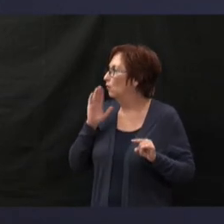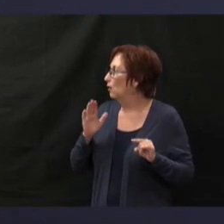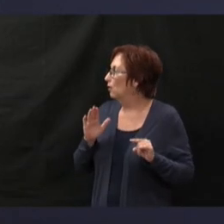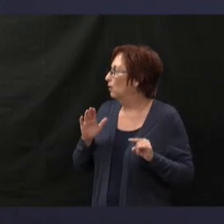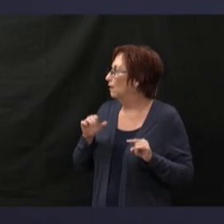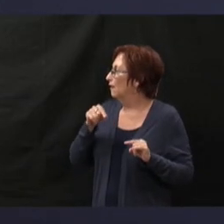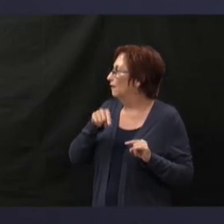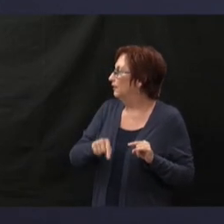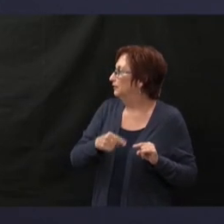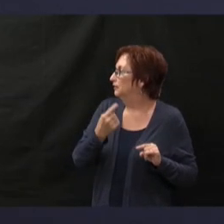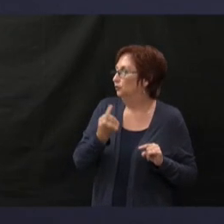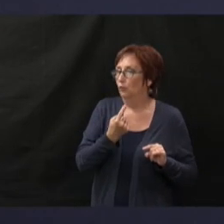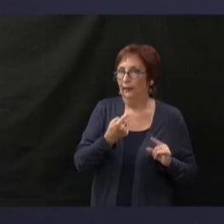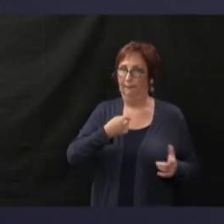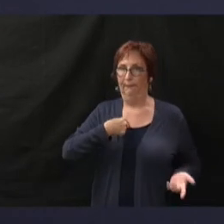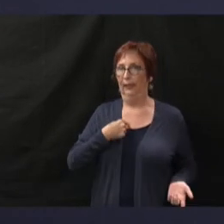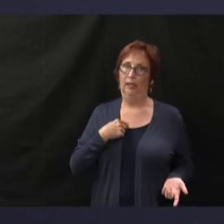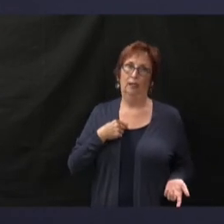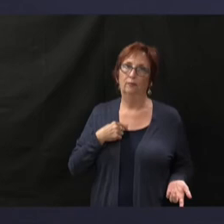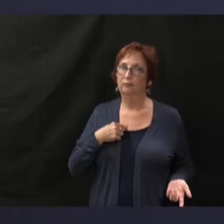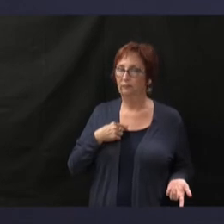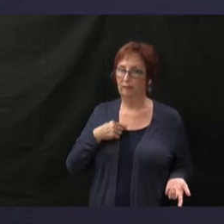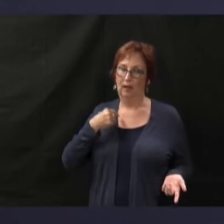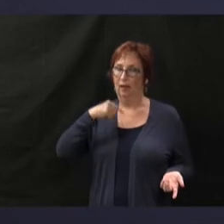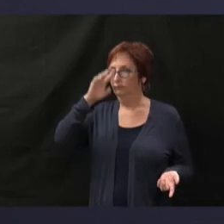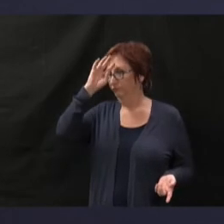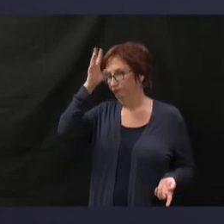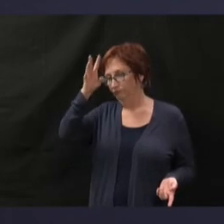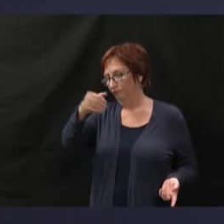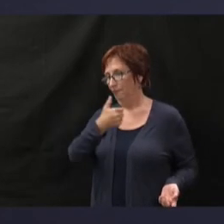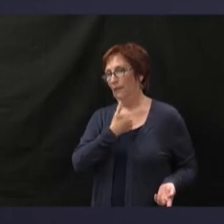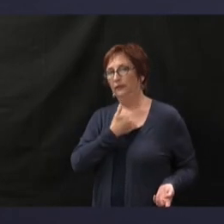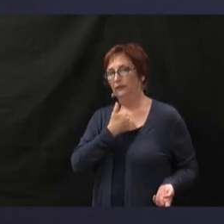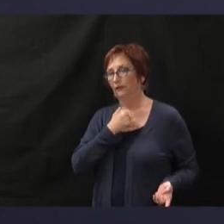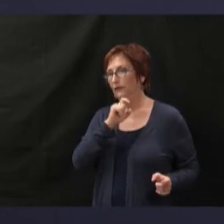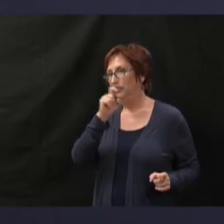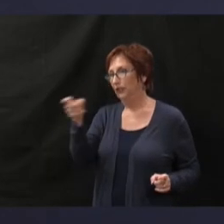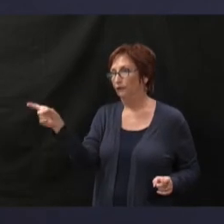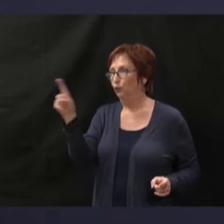This is just me that I came up with. And just to give you